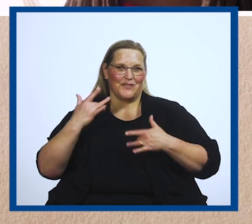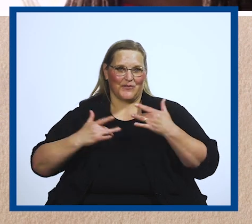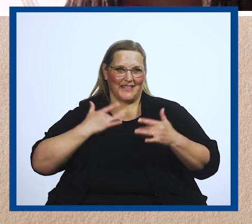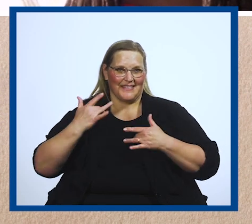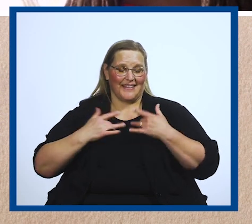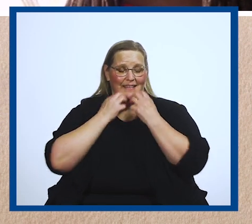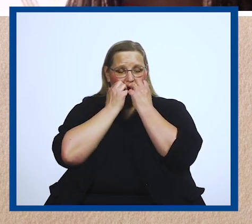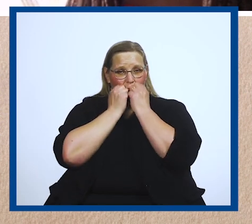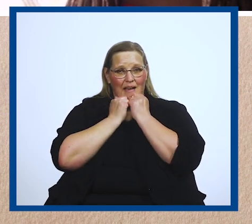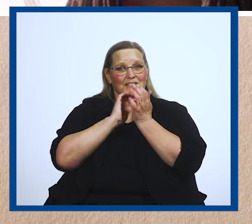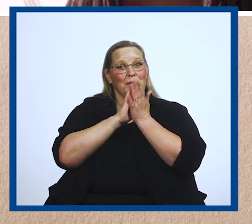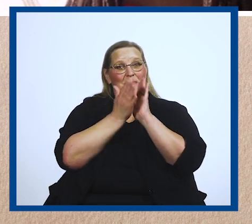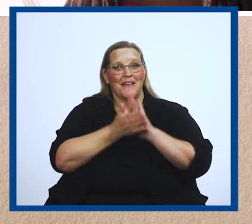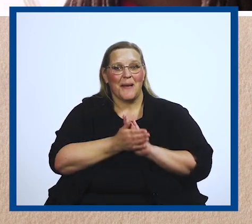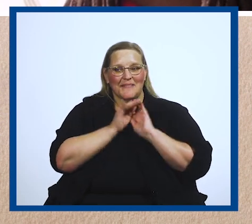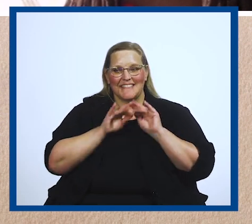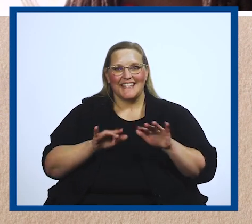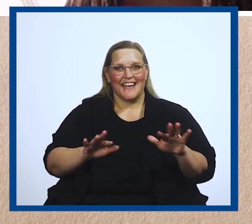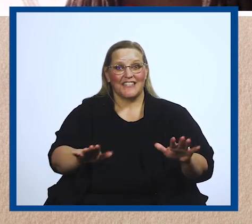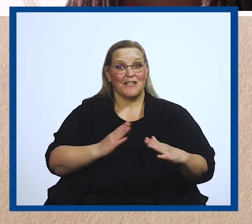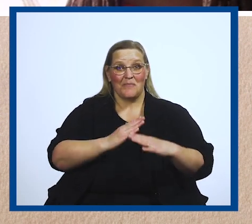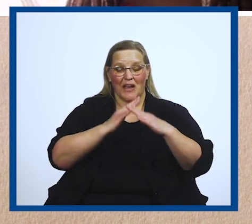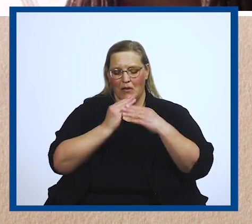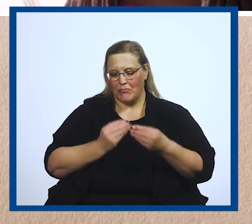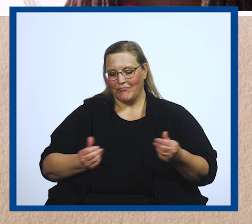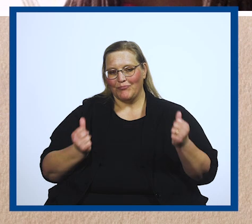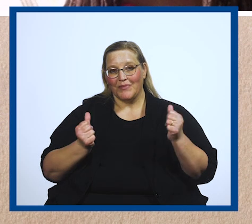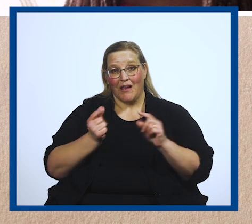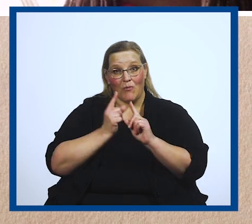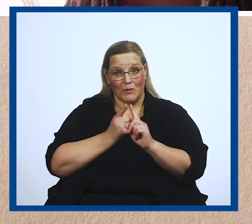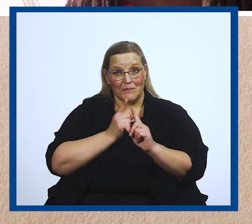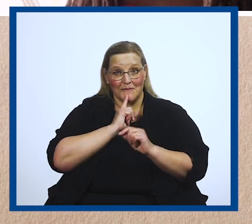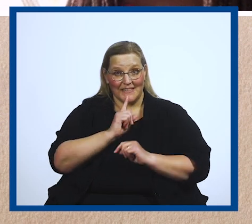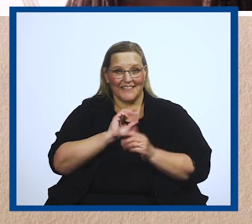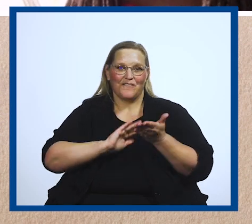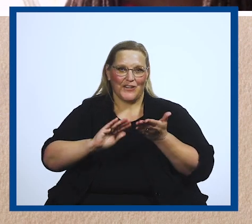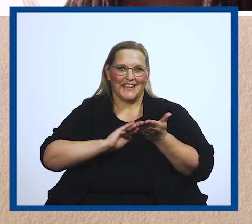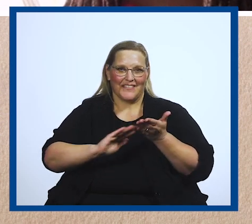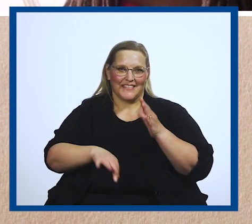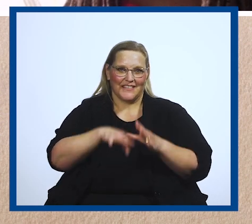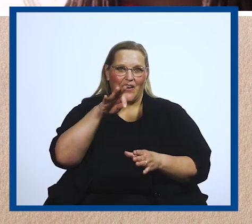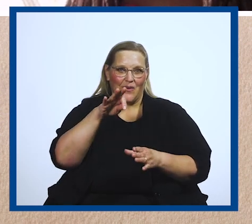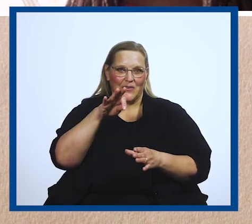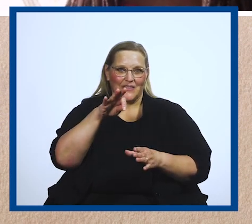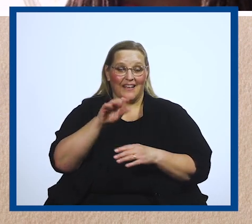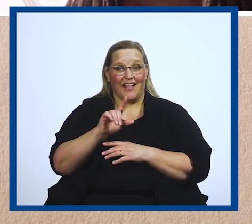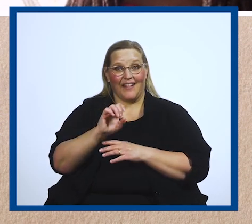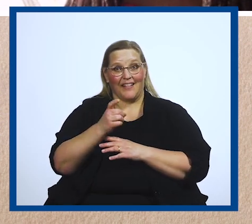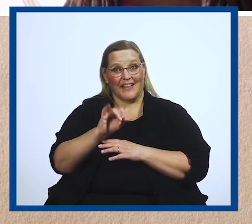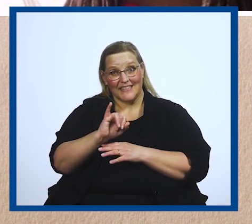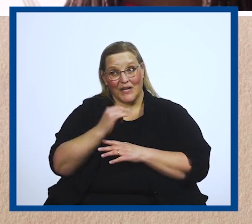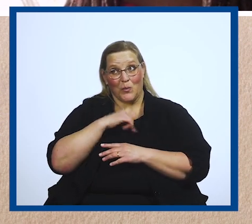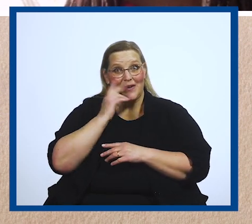that compassion becomes contagious, that barriers are broken, and ultimately forgiveness is found. And Lexi, we